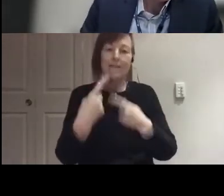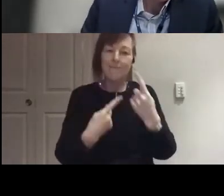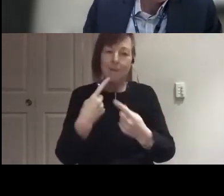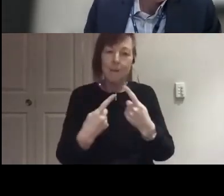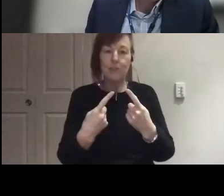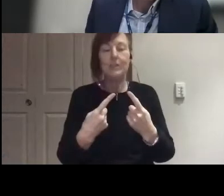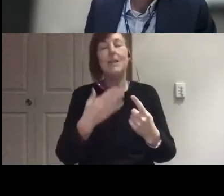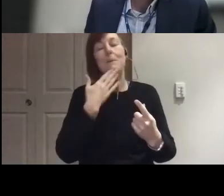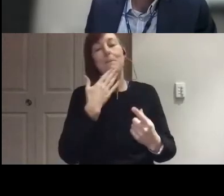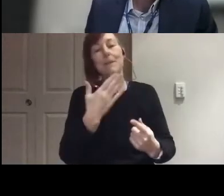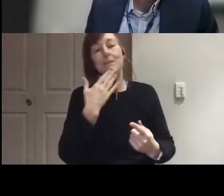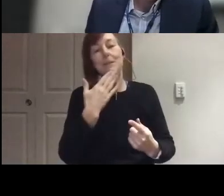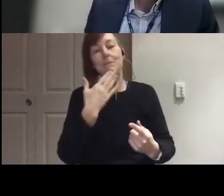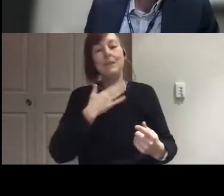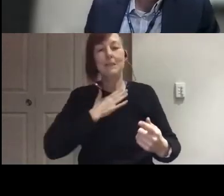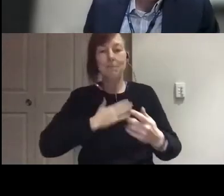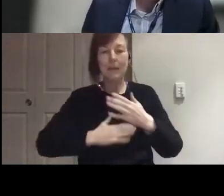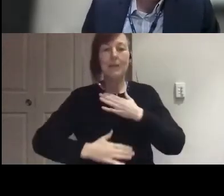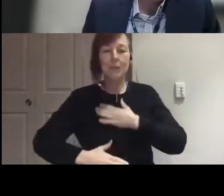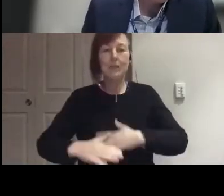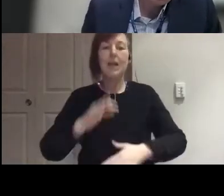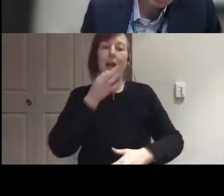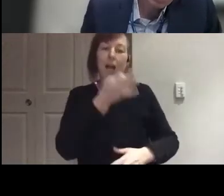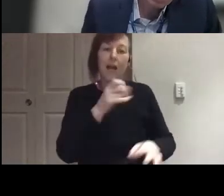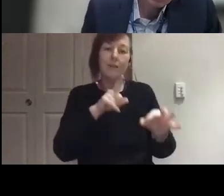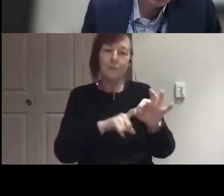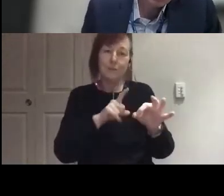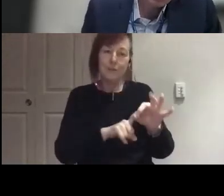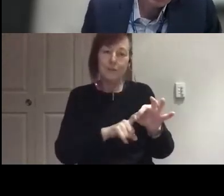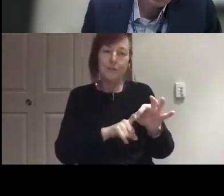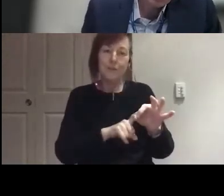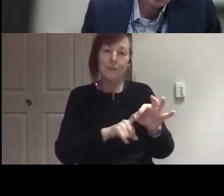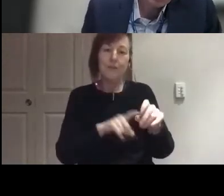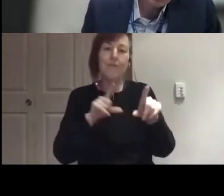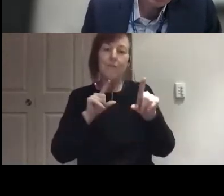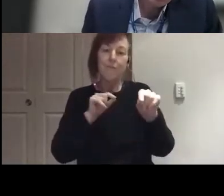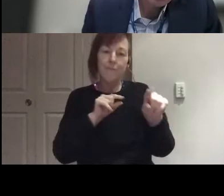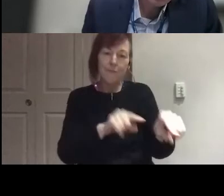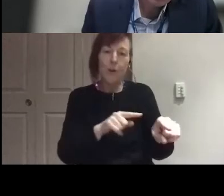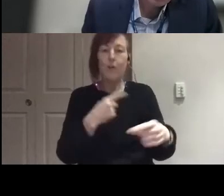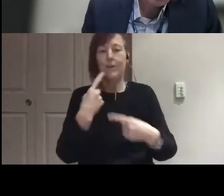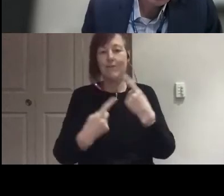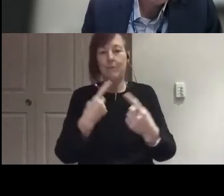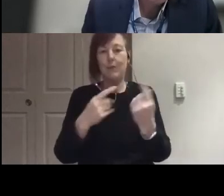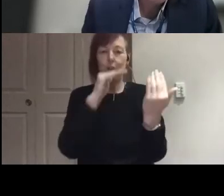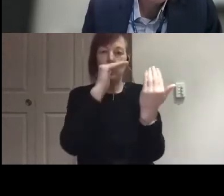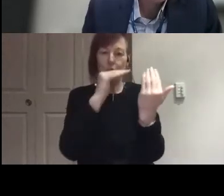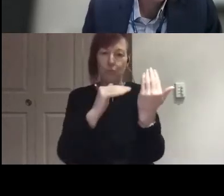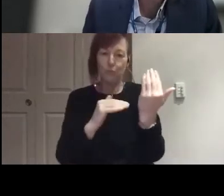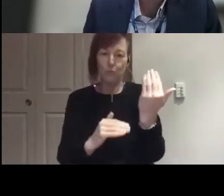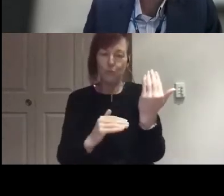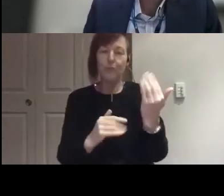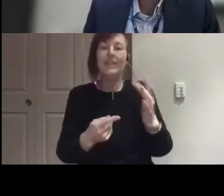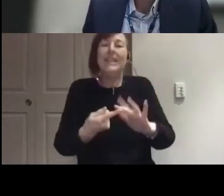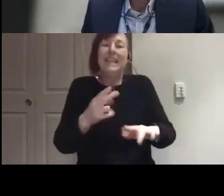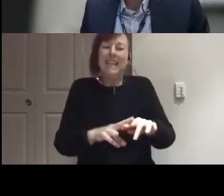patient, ask questions, and try to follow to the best of your ability the rules. And if you're not sure about them, check in